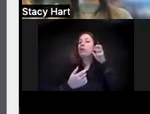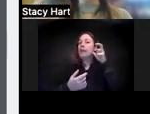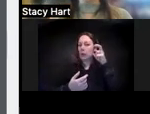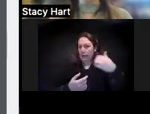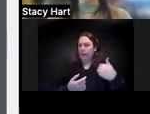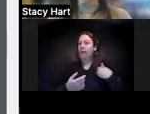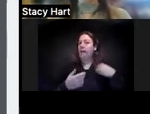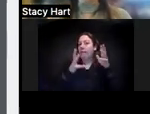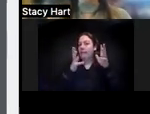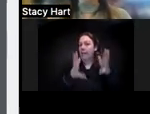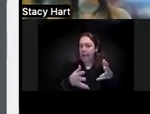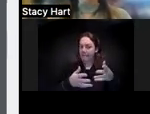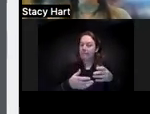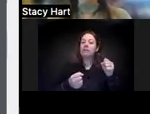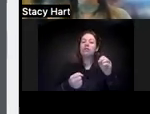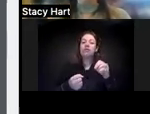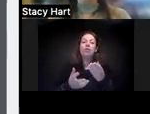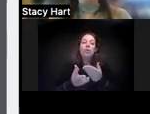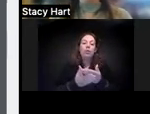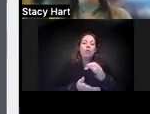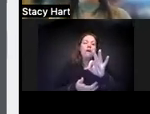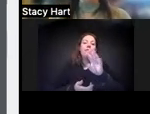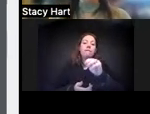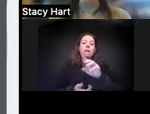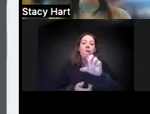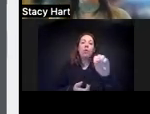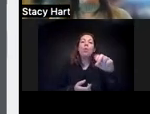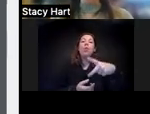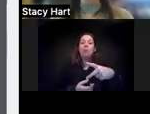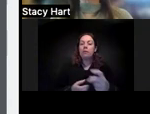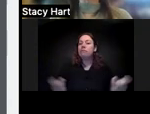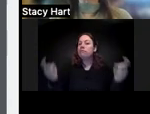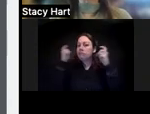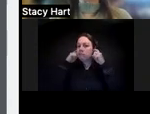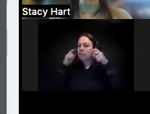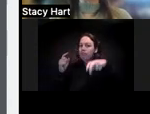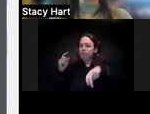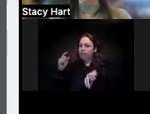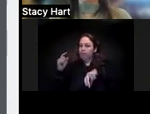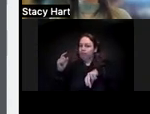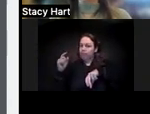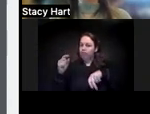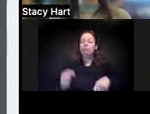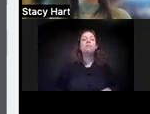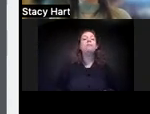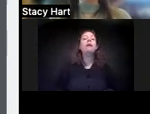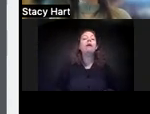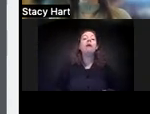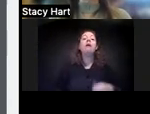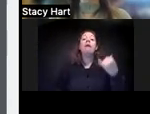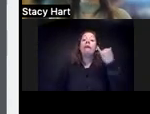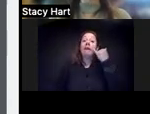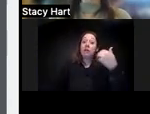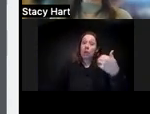infrared, and loop. Next slide. When you have assistive listening devices